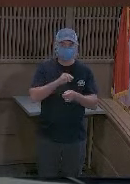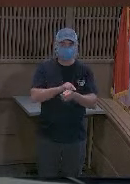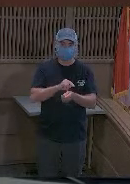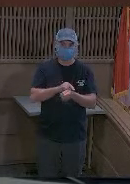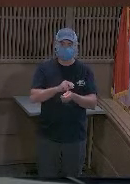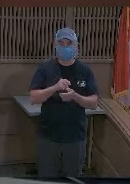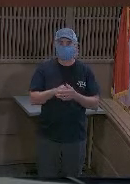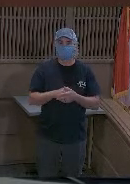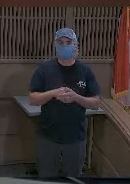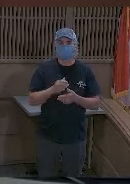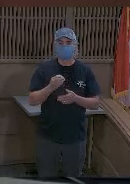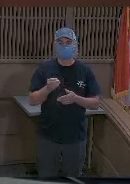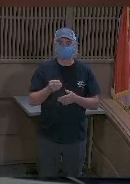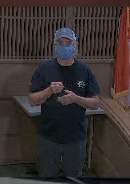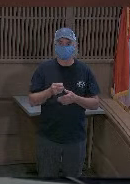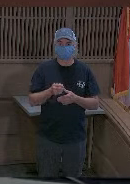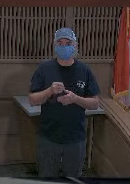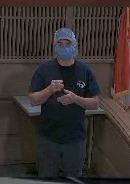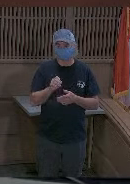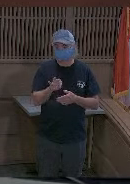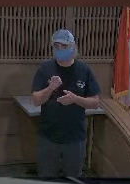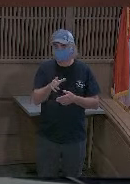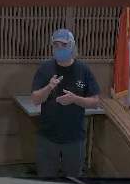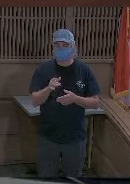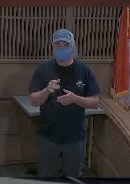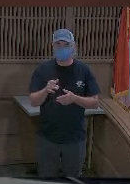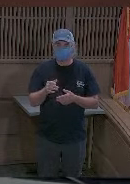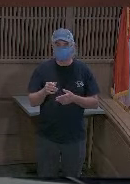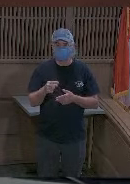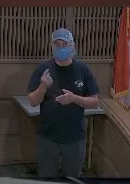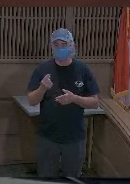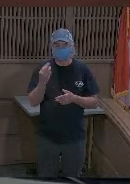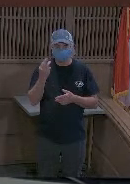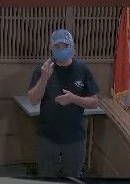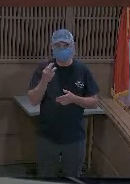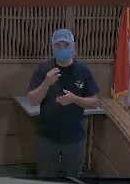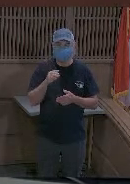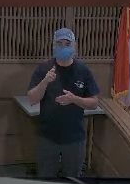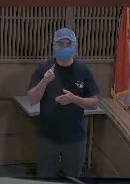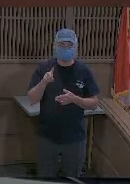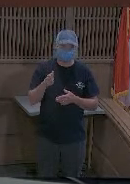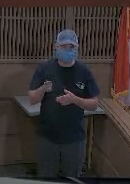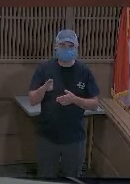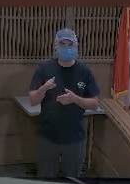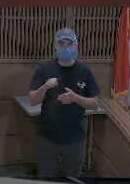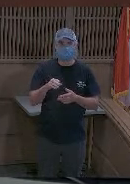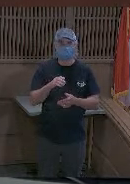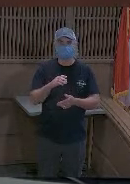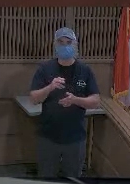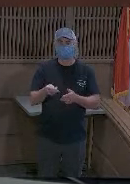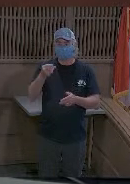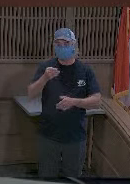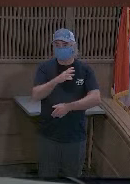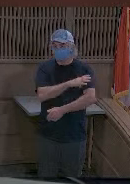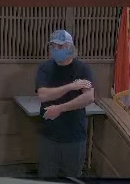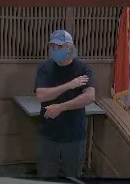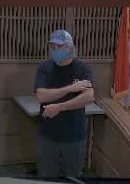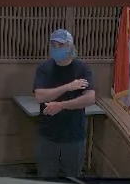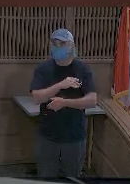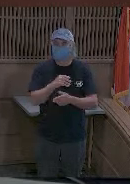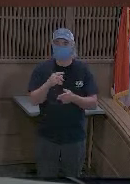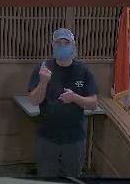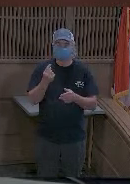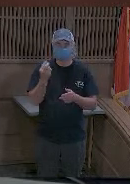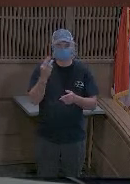medical conditions, and those 18 and above who work or live in high-risk settings. For the nearly 15